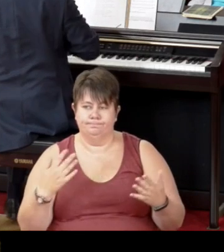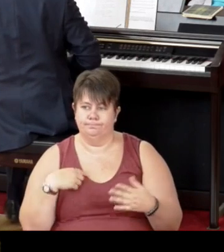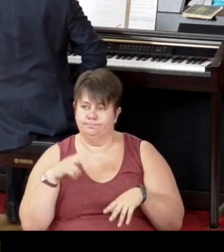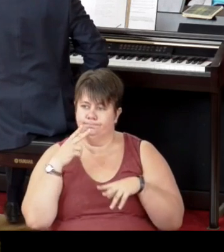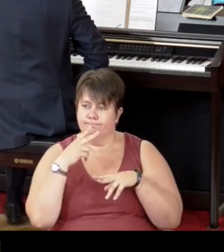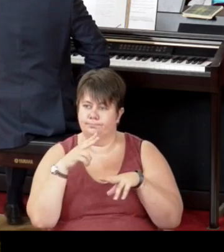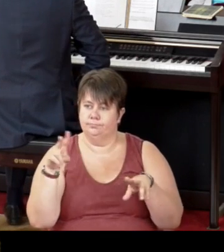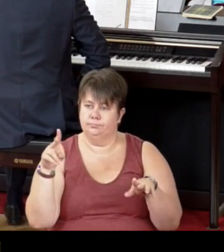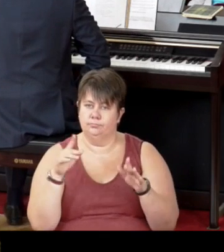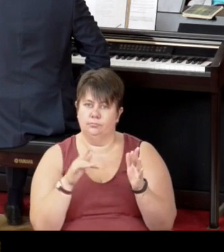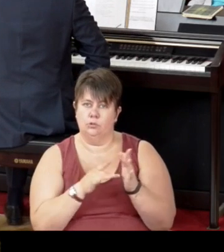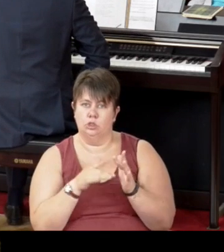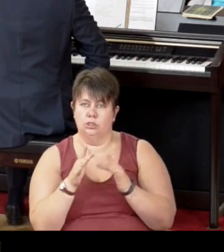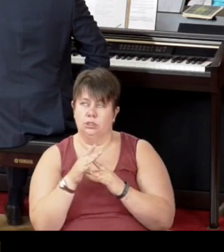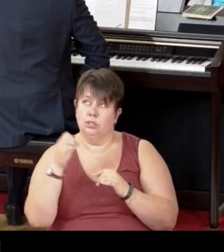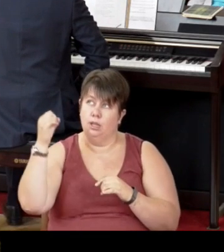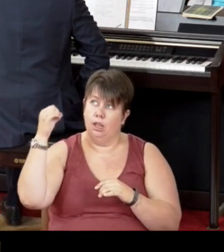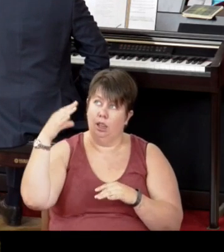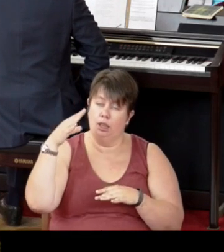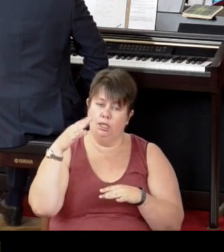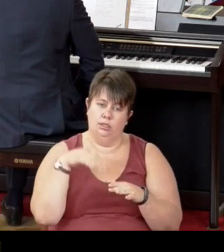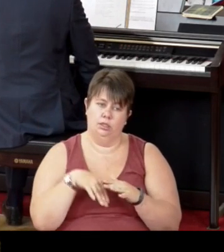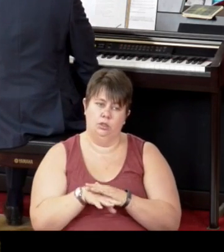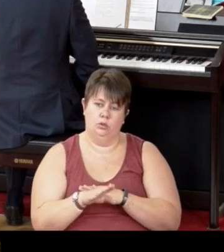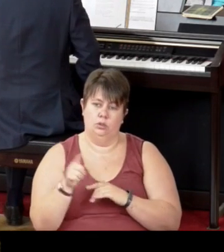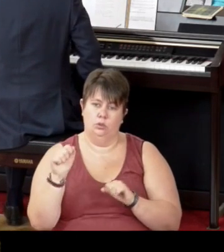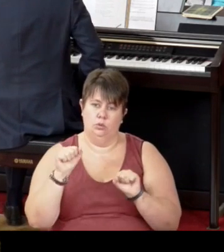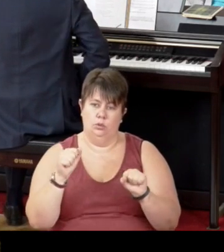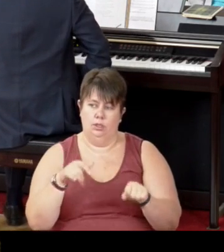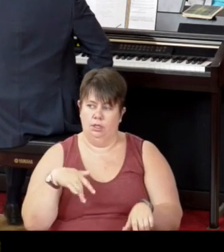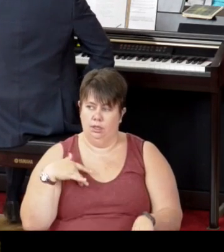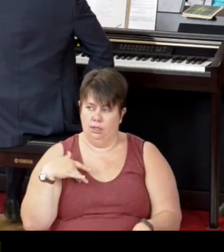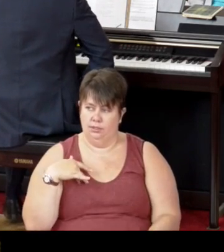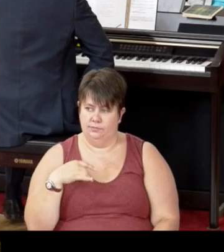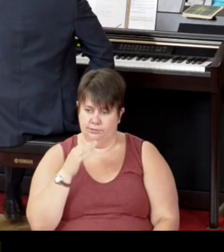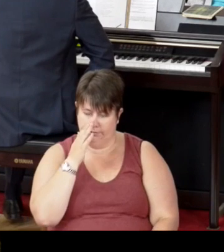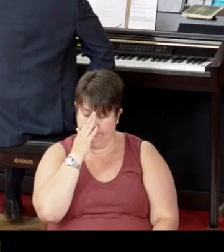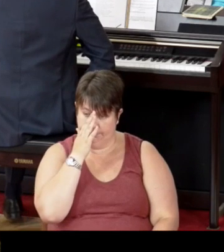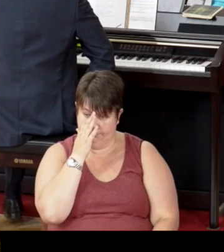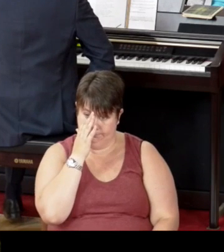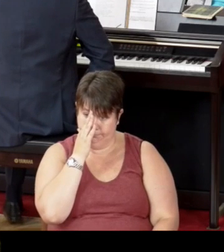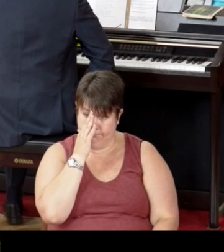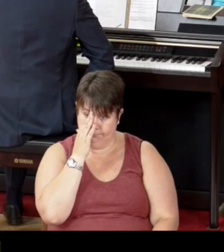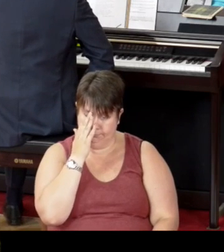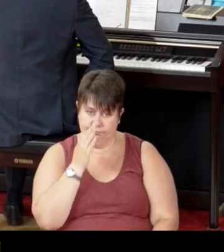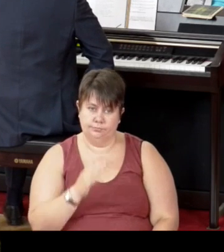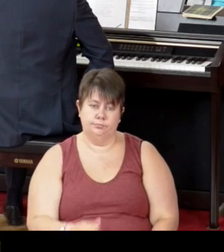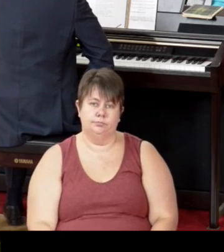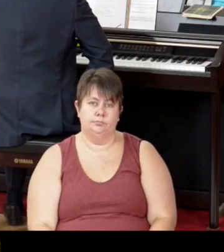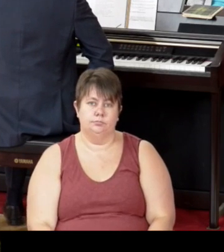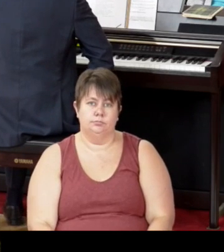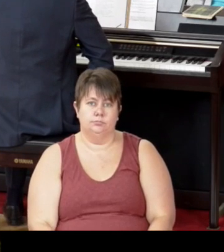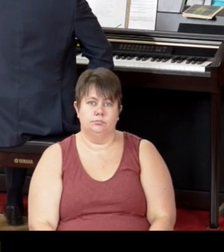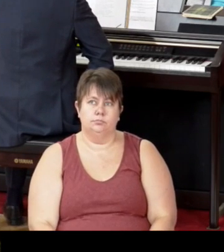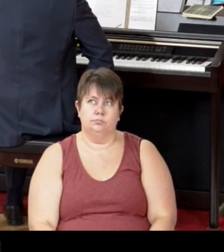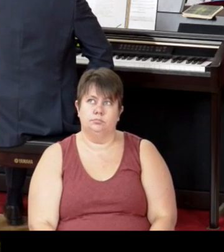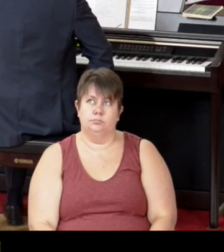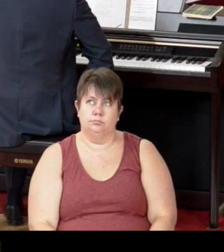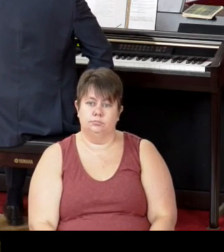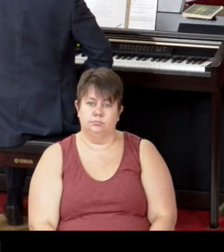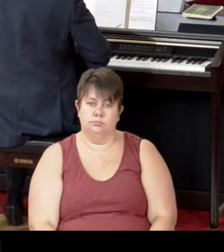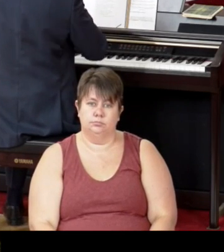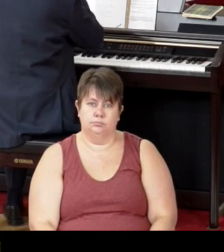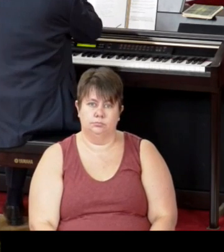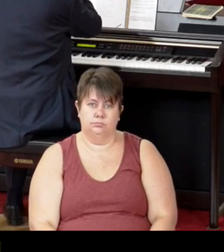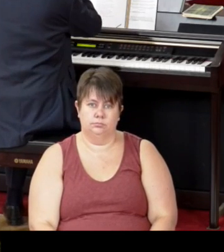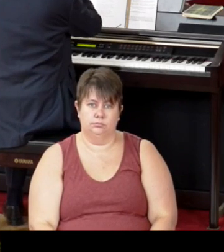and to allow his light to shine through us into our dark world. Christ be our light, shine in our hearts, shine through the